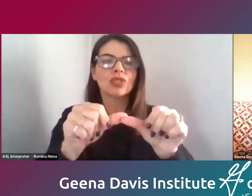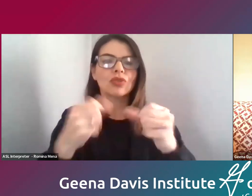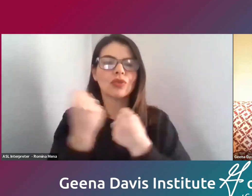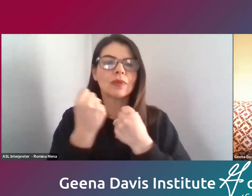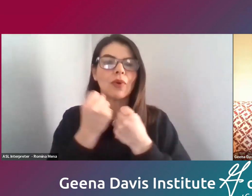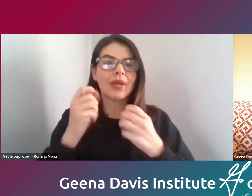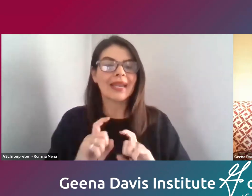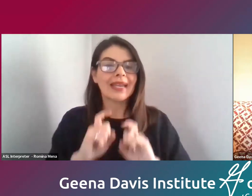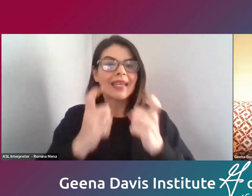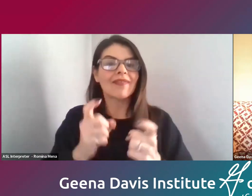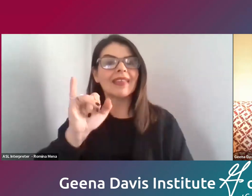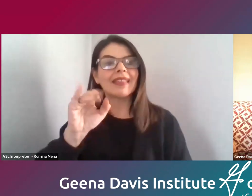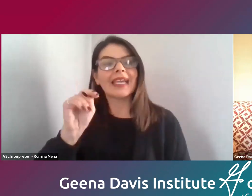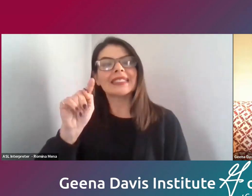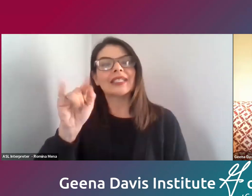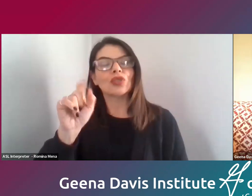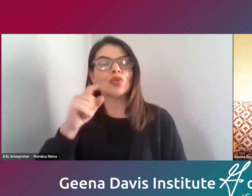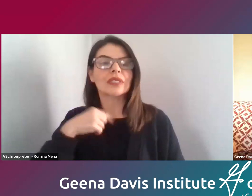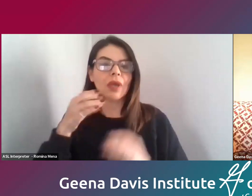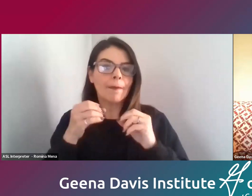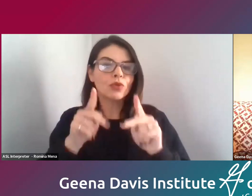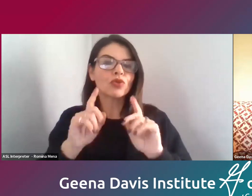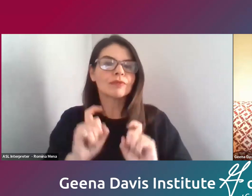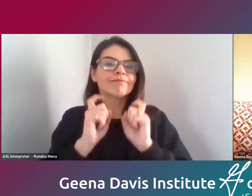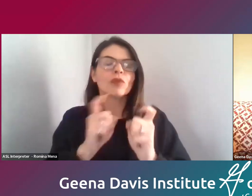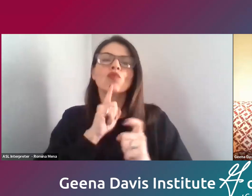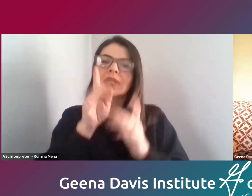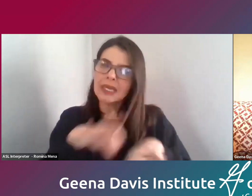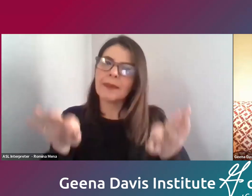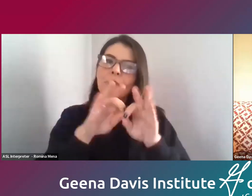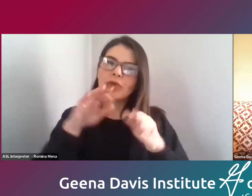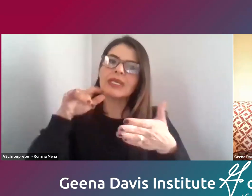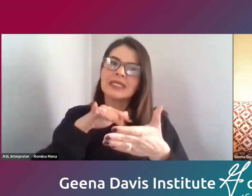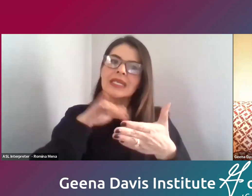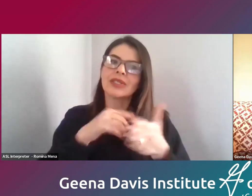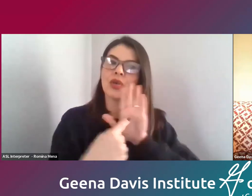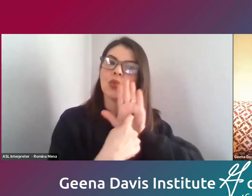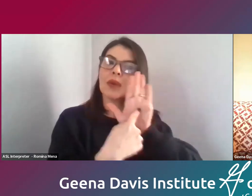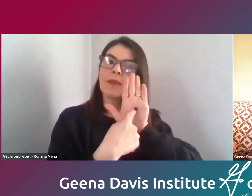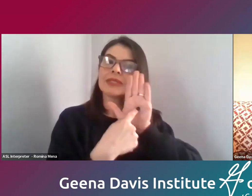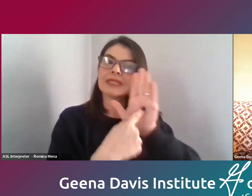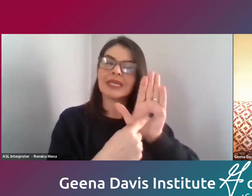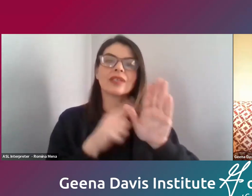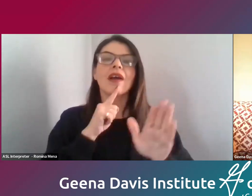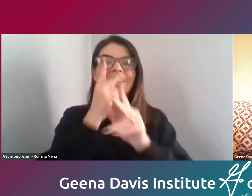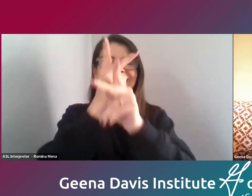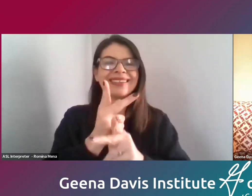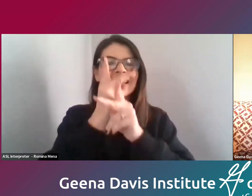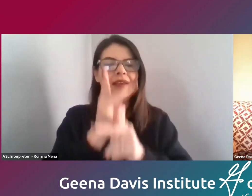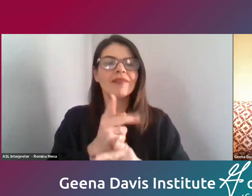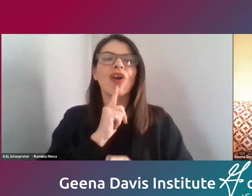Institute the opportunity to conduct this very important study on the representation of caregiving on